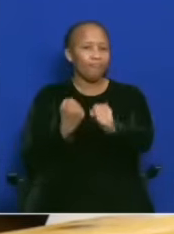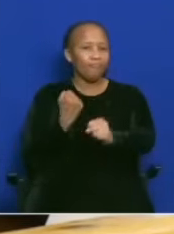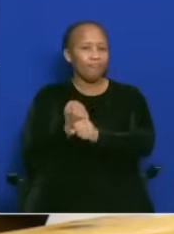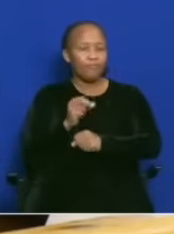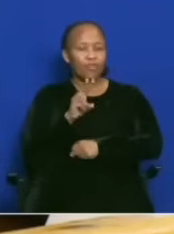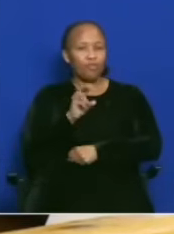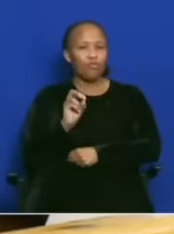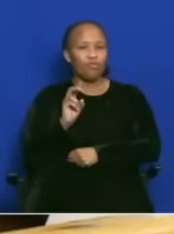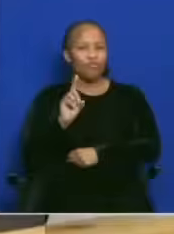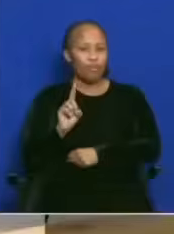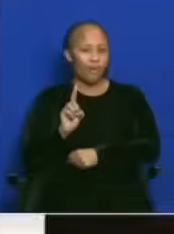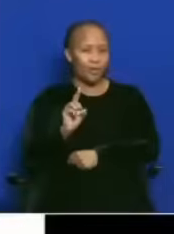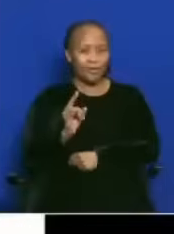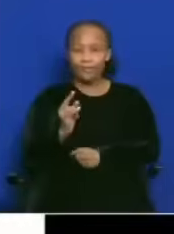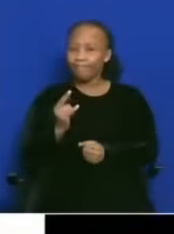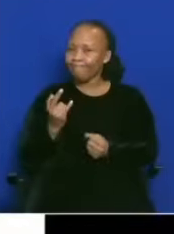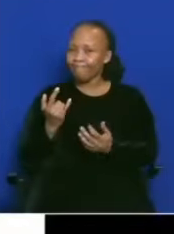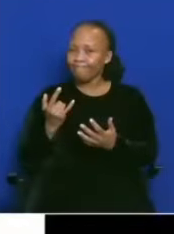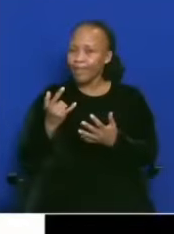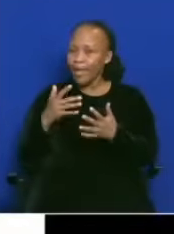any news from our guy?